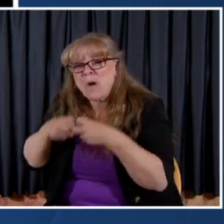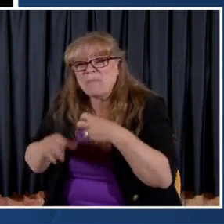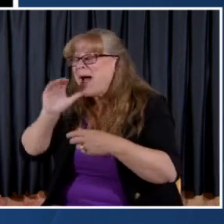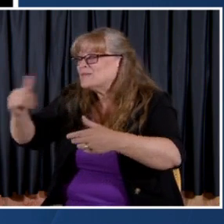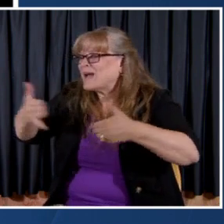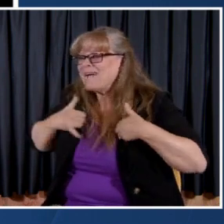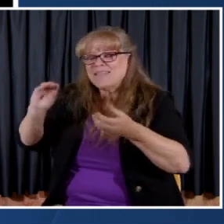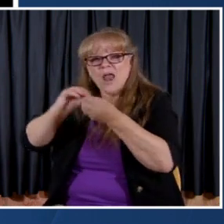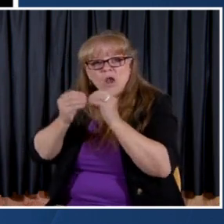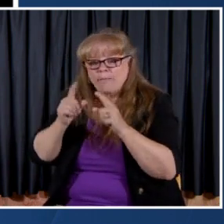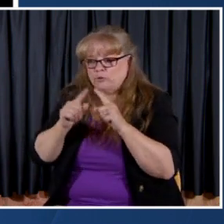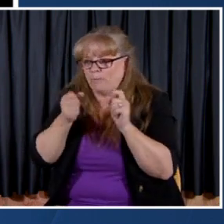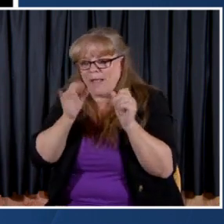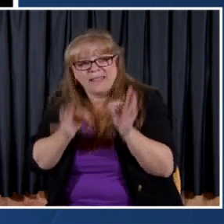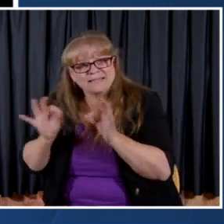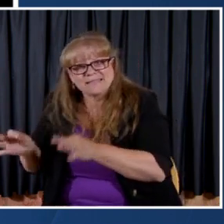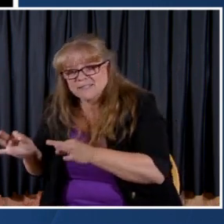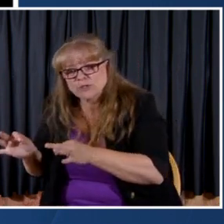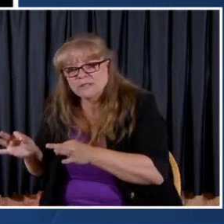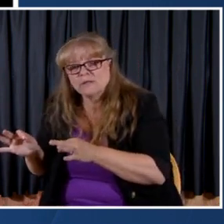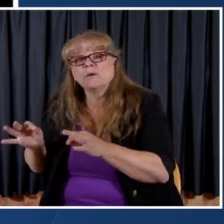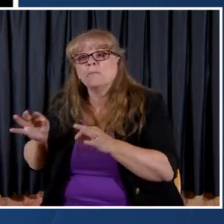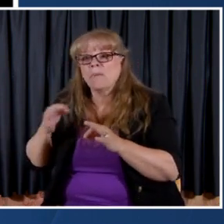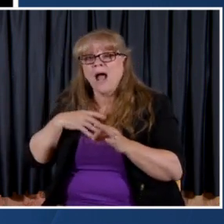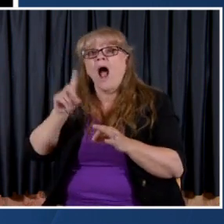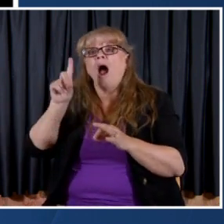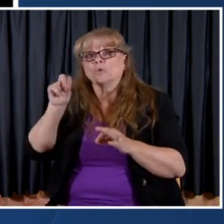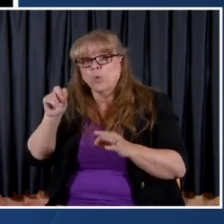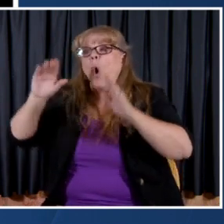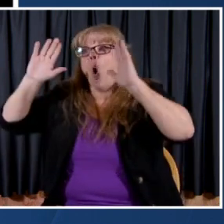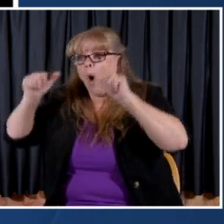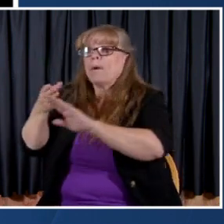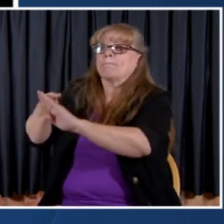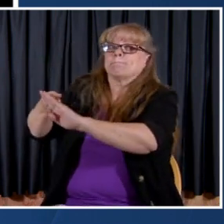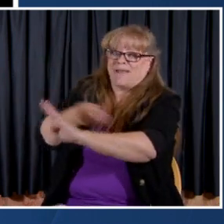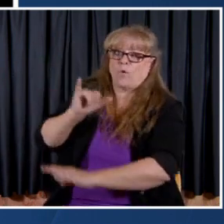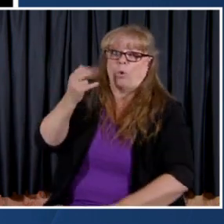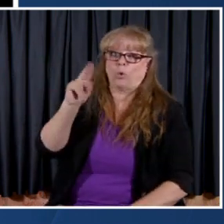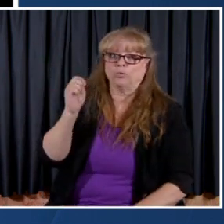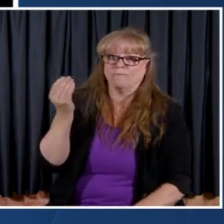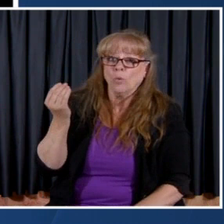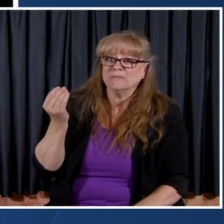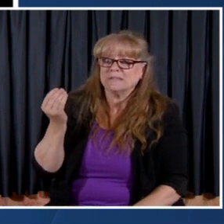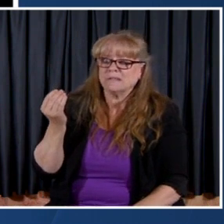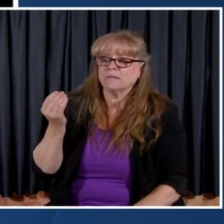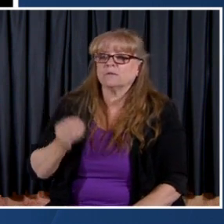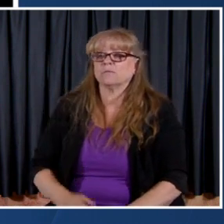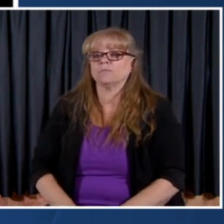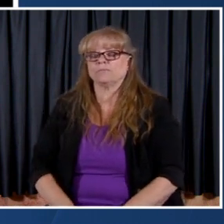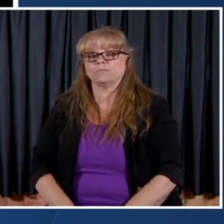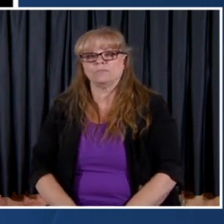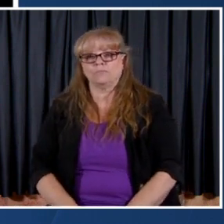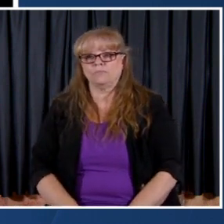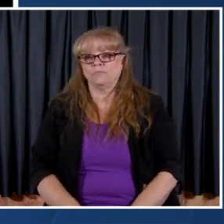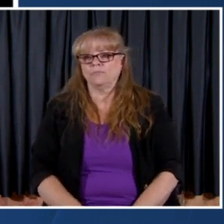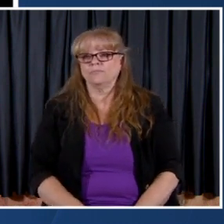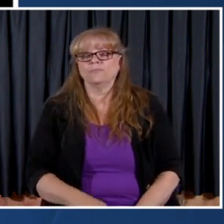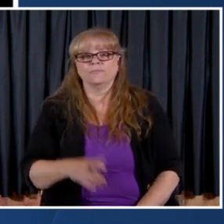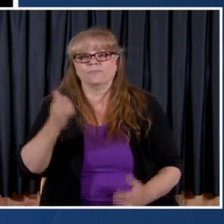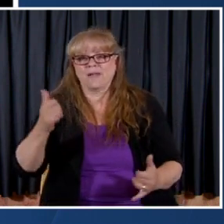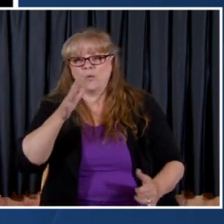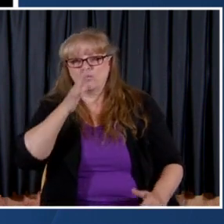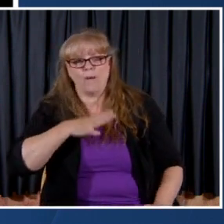Hi, Governor. Katie Pelton with KKTV 11 News in Colorado Springs. El Paso County tells me they officially submitted their high school